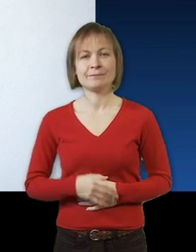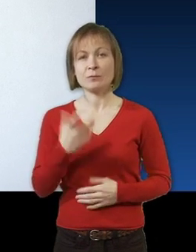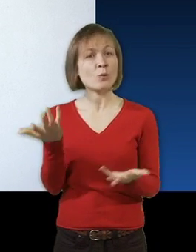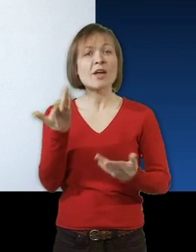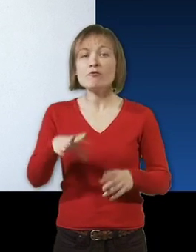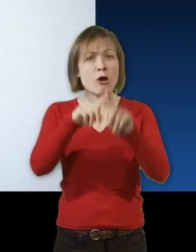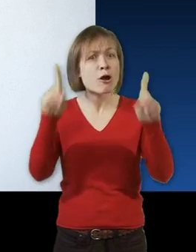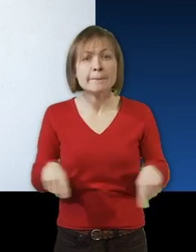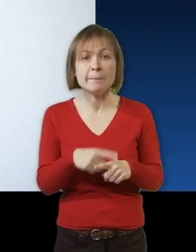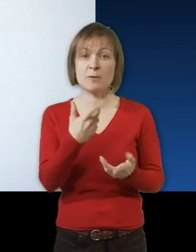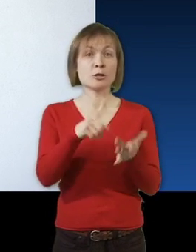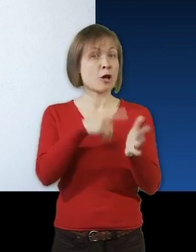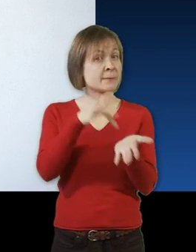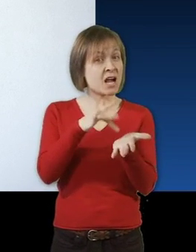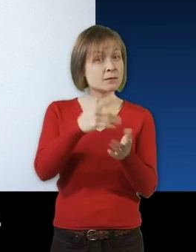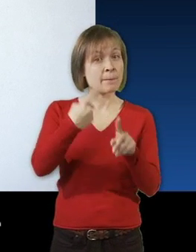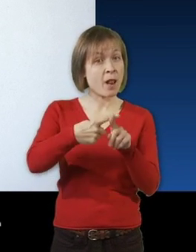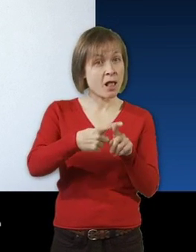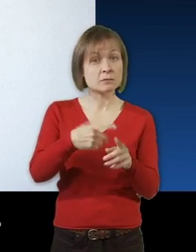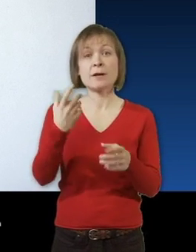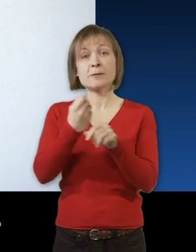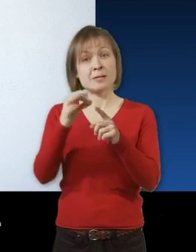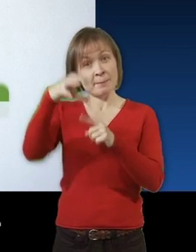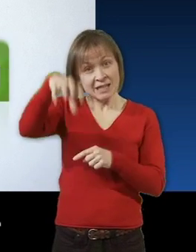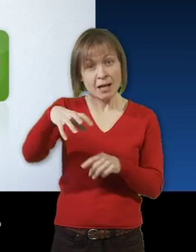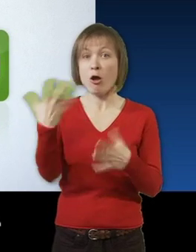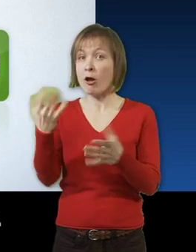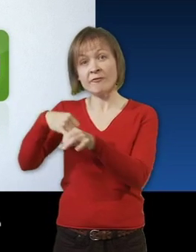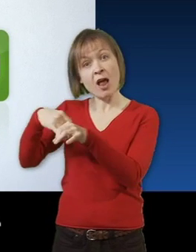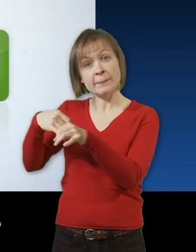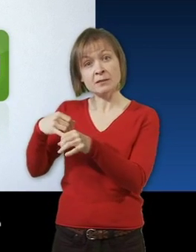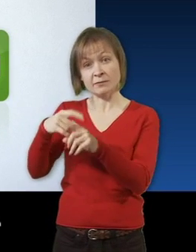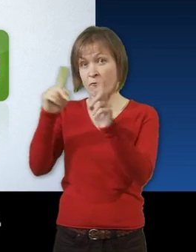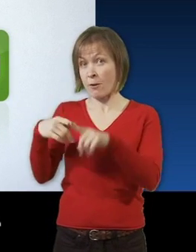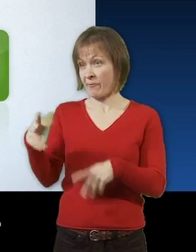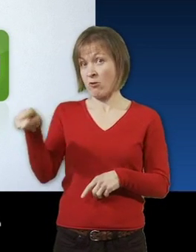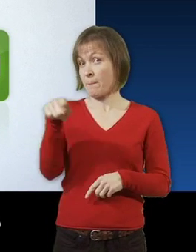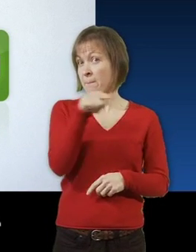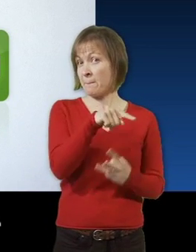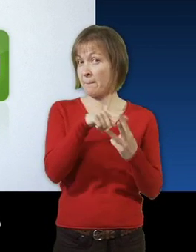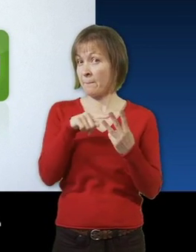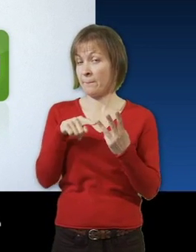You can get this from a Job Centre Plus office, a GP practice or a pharmacy.